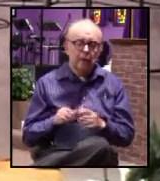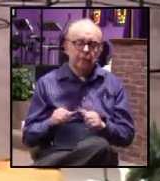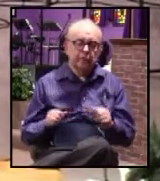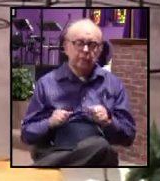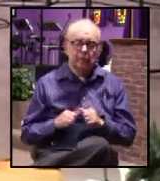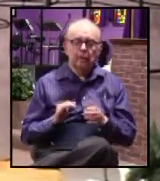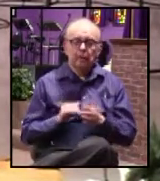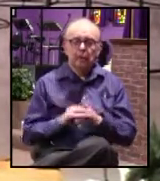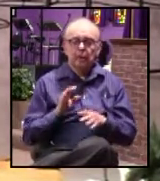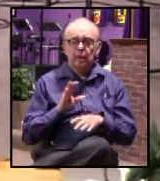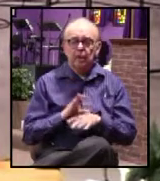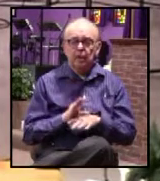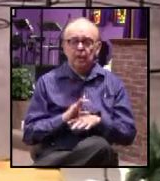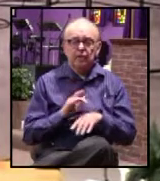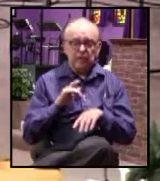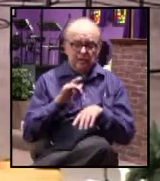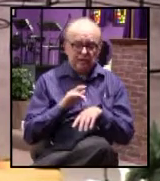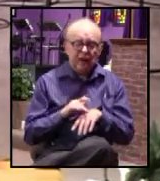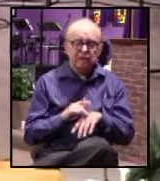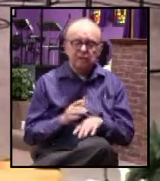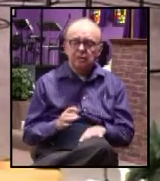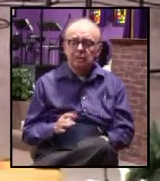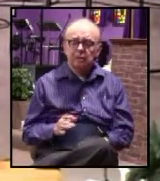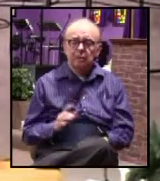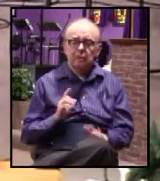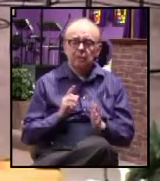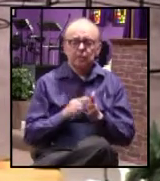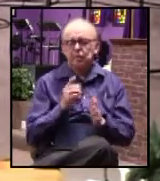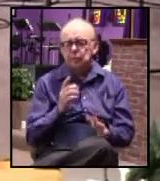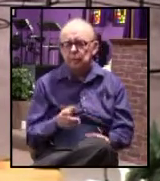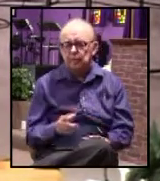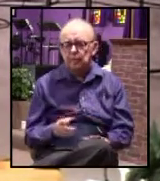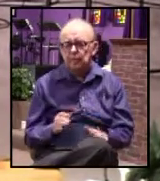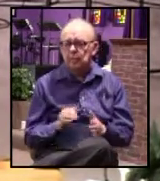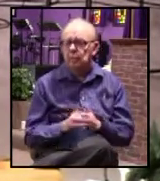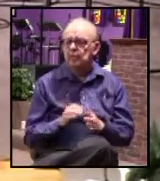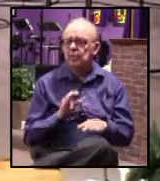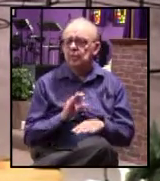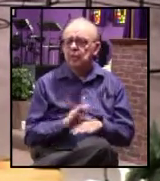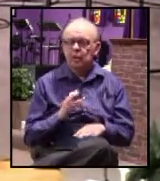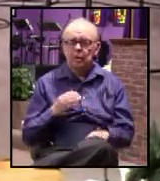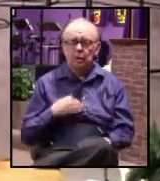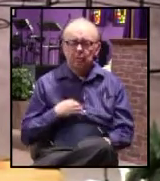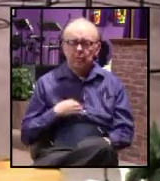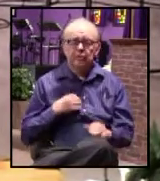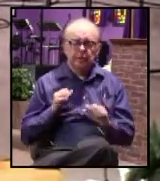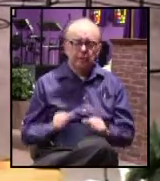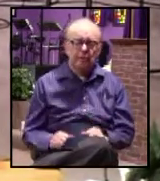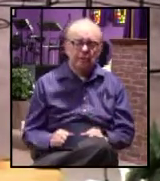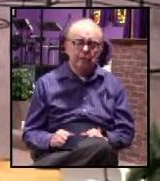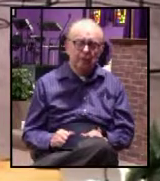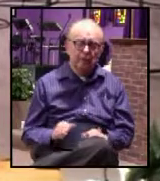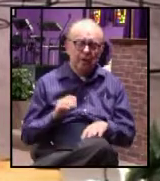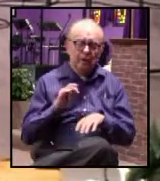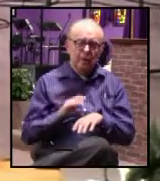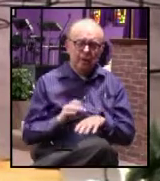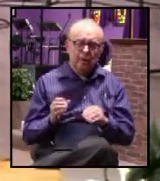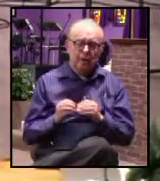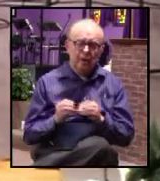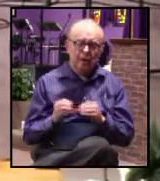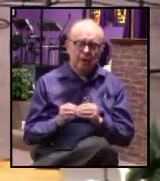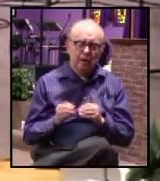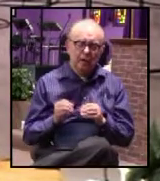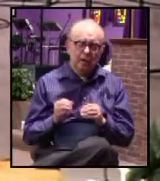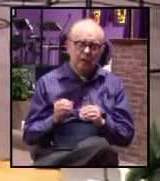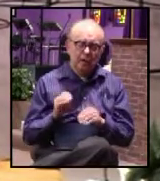this church has reached out to show you that this church has the capacity to reach more